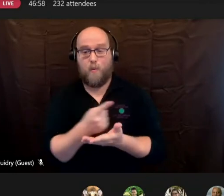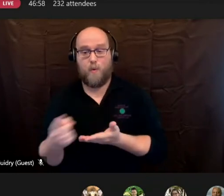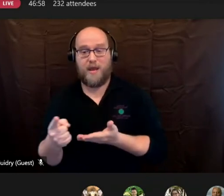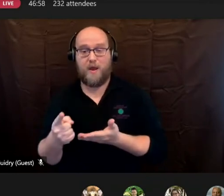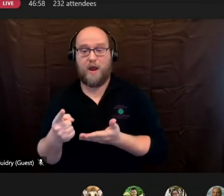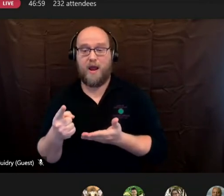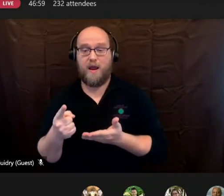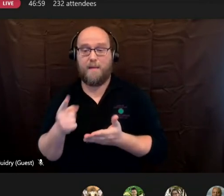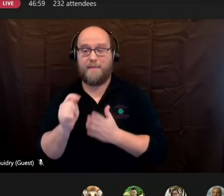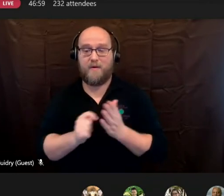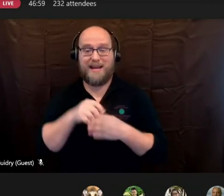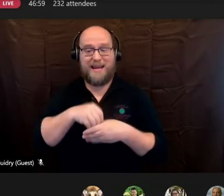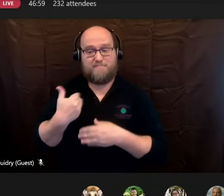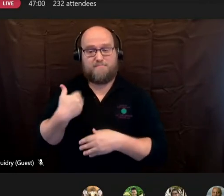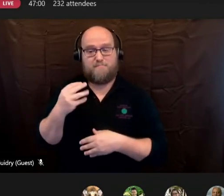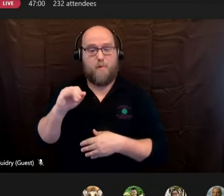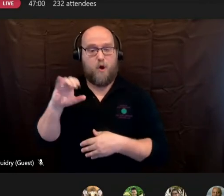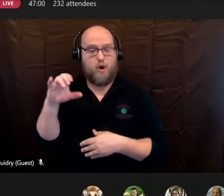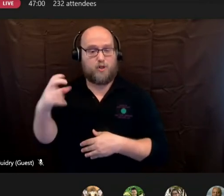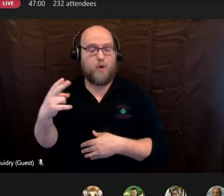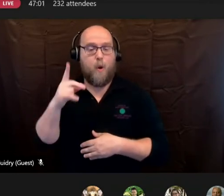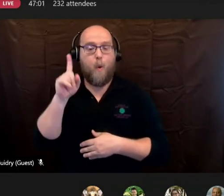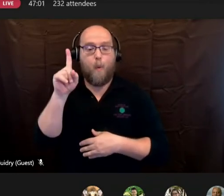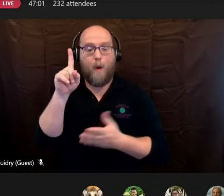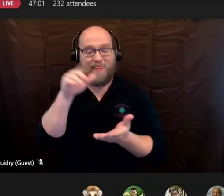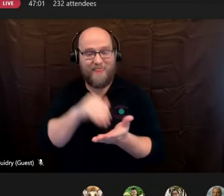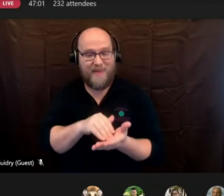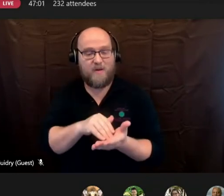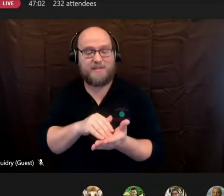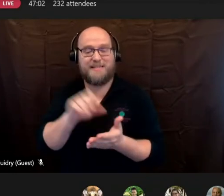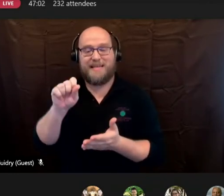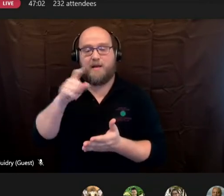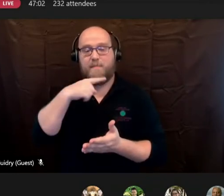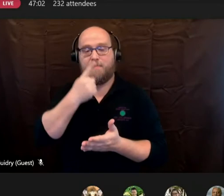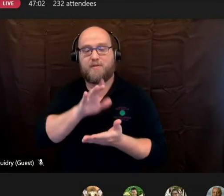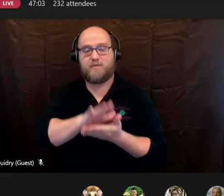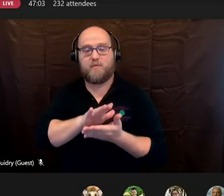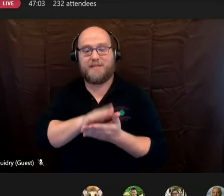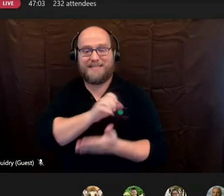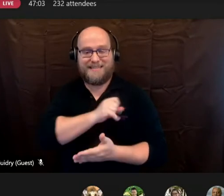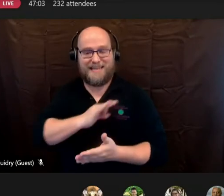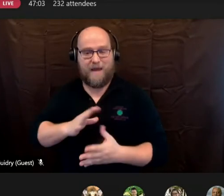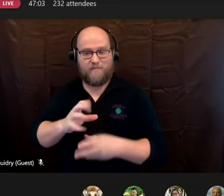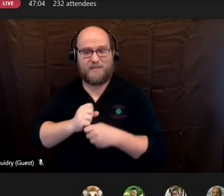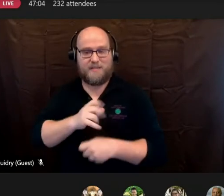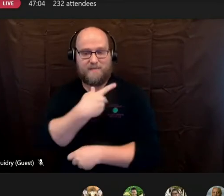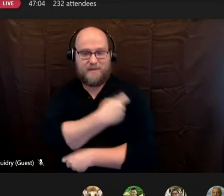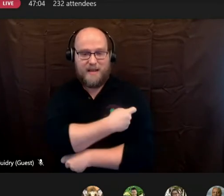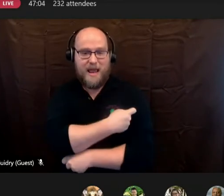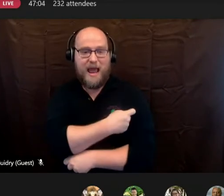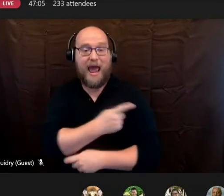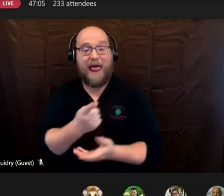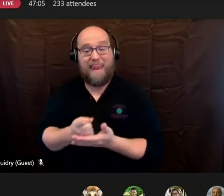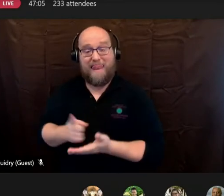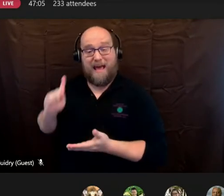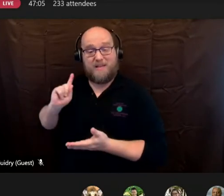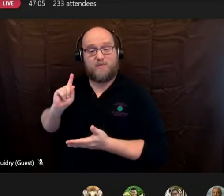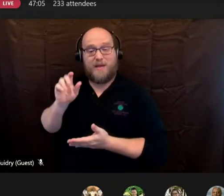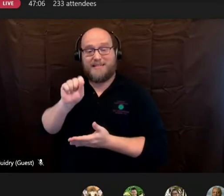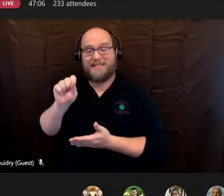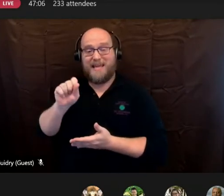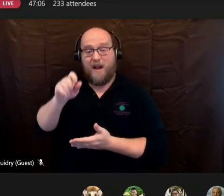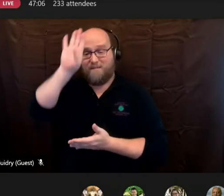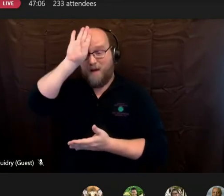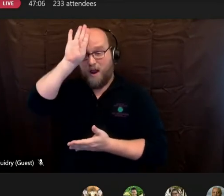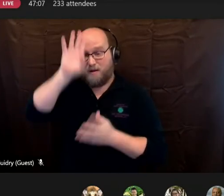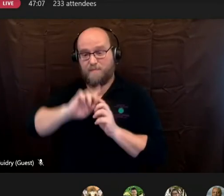Fire Department vaccinated over 2,600 individuals at Seattle City SPS vaccine clinics that are being hosted at